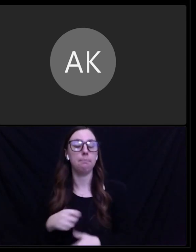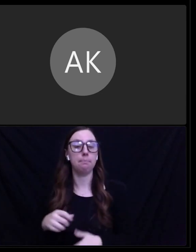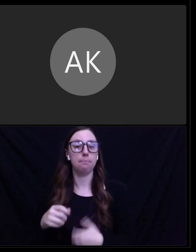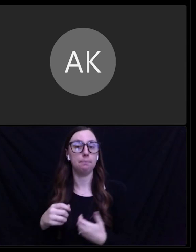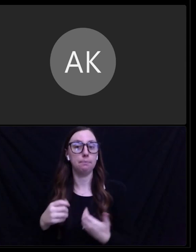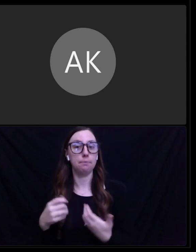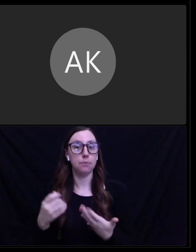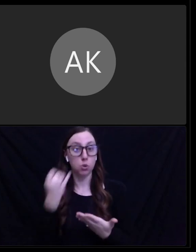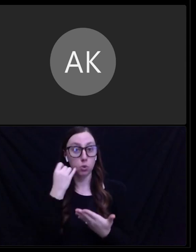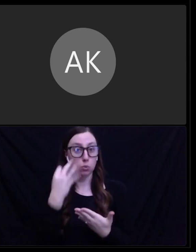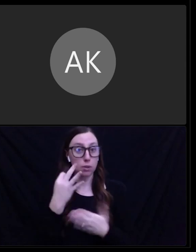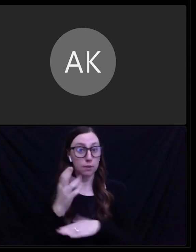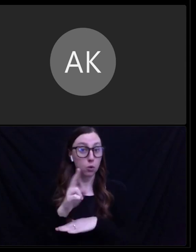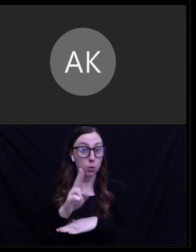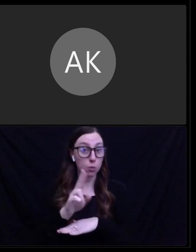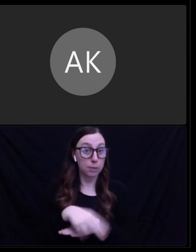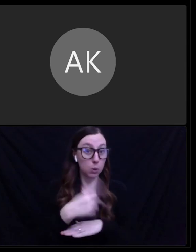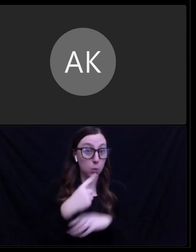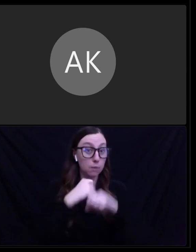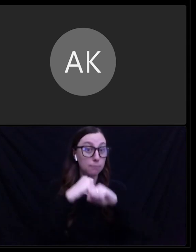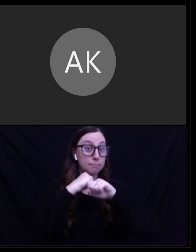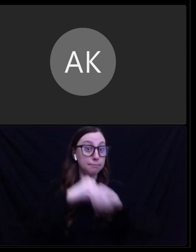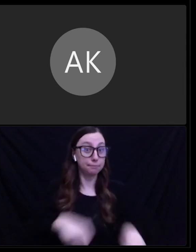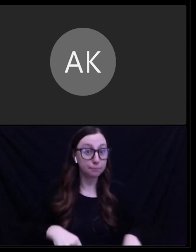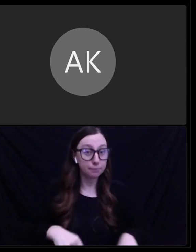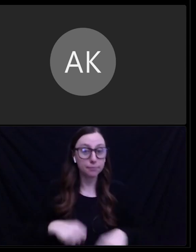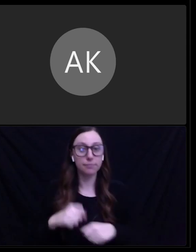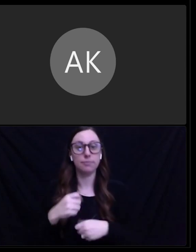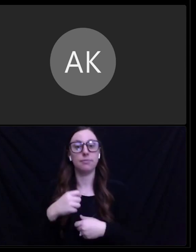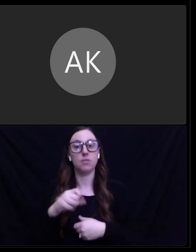if you defeat one, there's another, and if you defeat one, there's another.